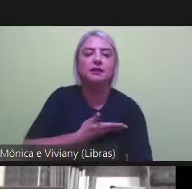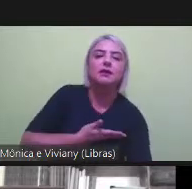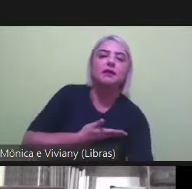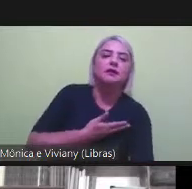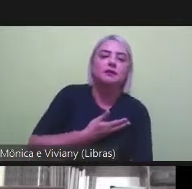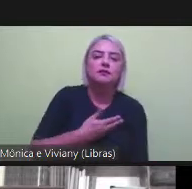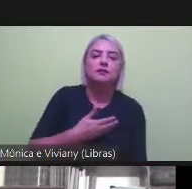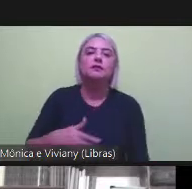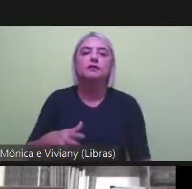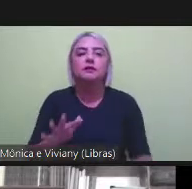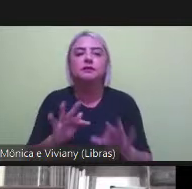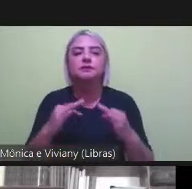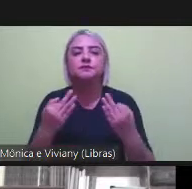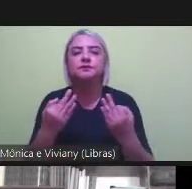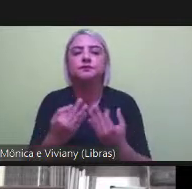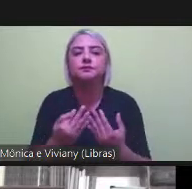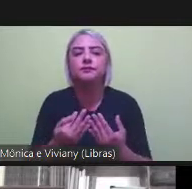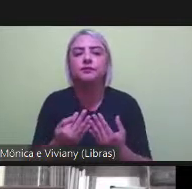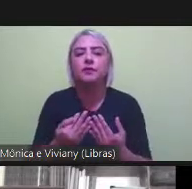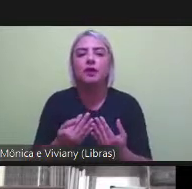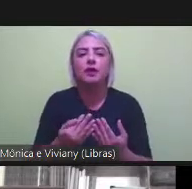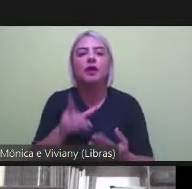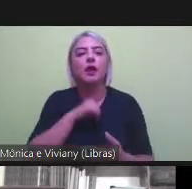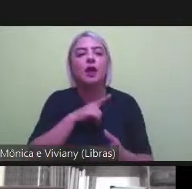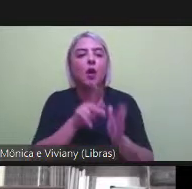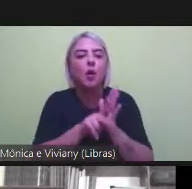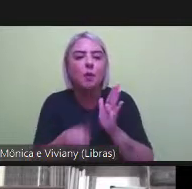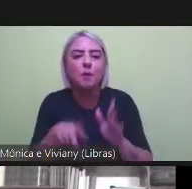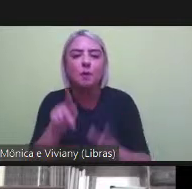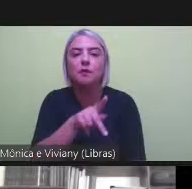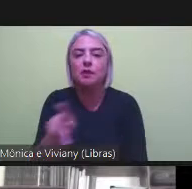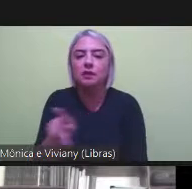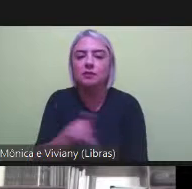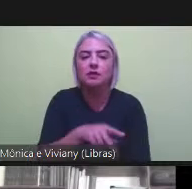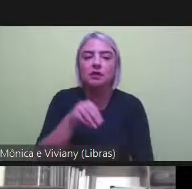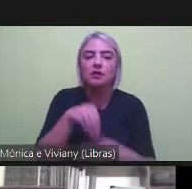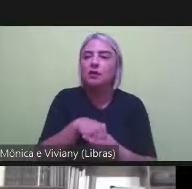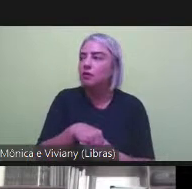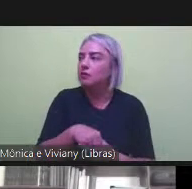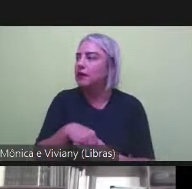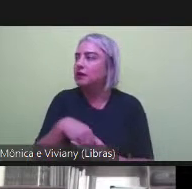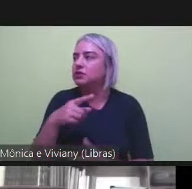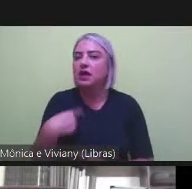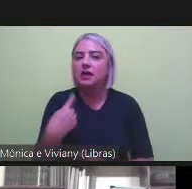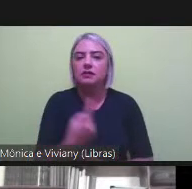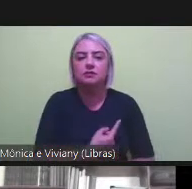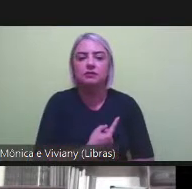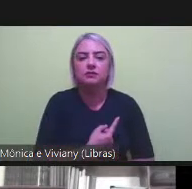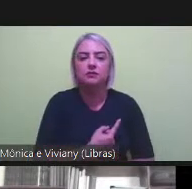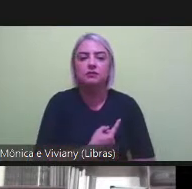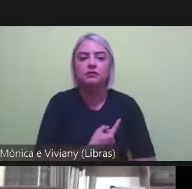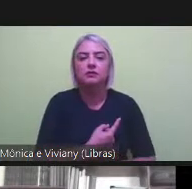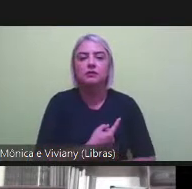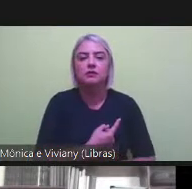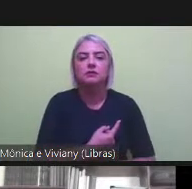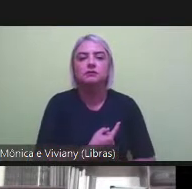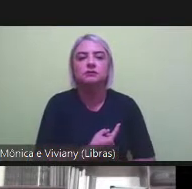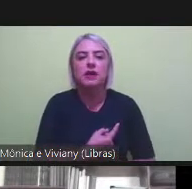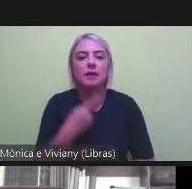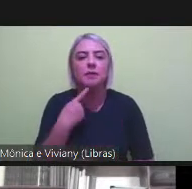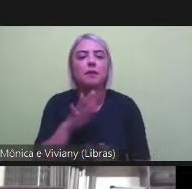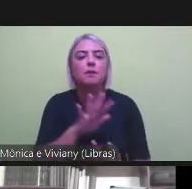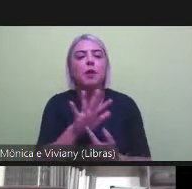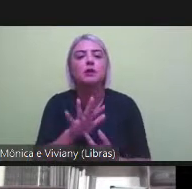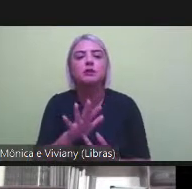parents and the kids and the students, and to have preventive interventions in promoting health living and